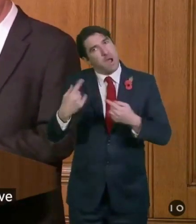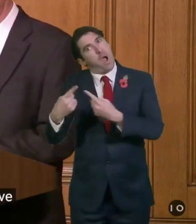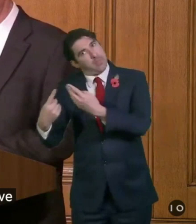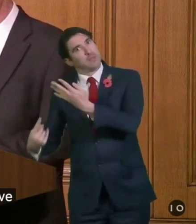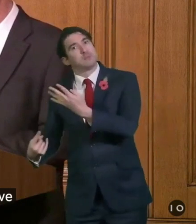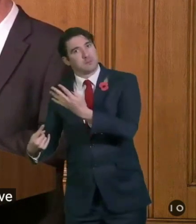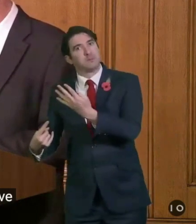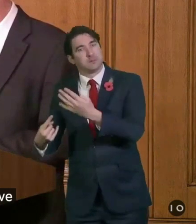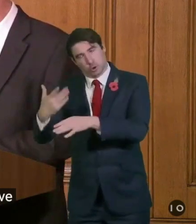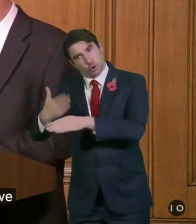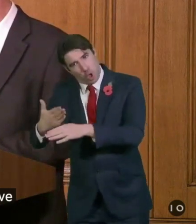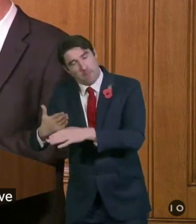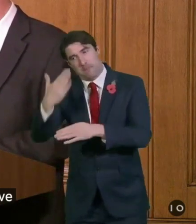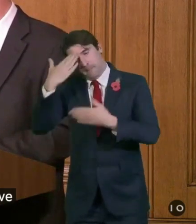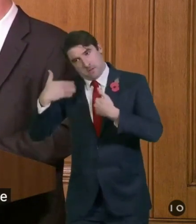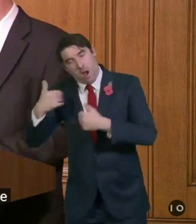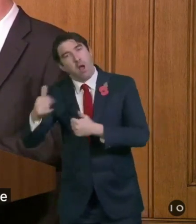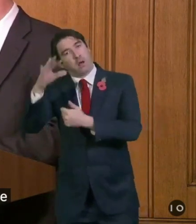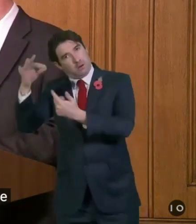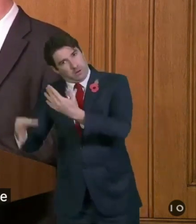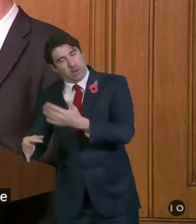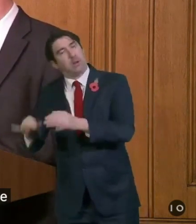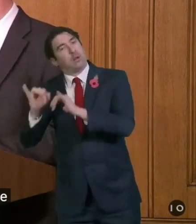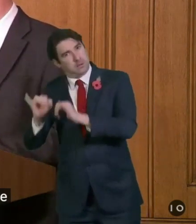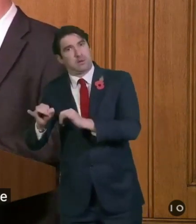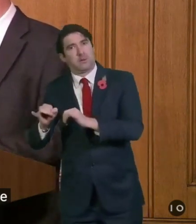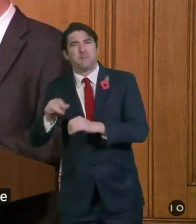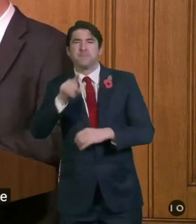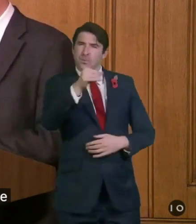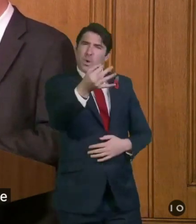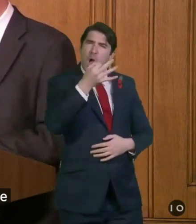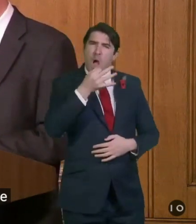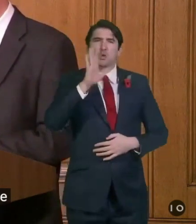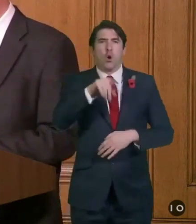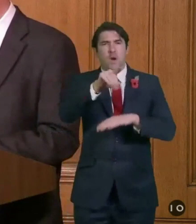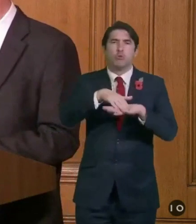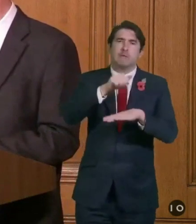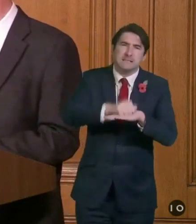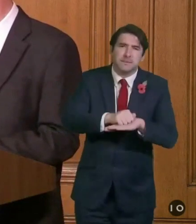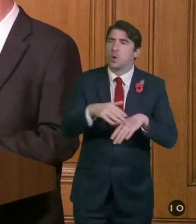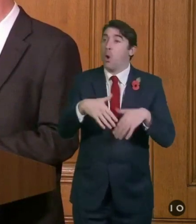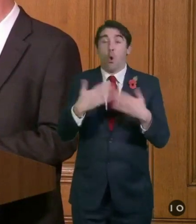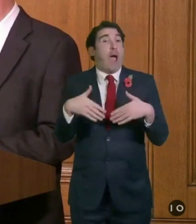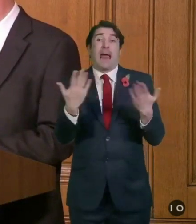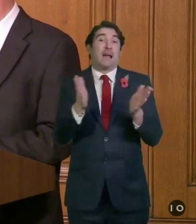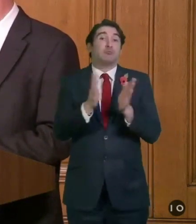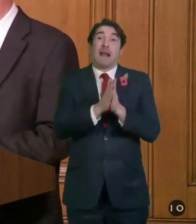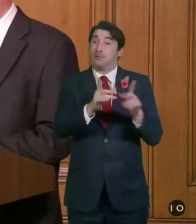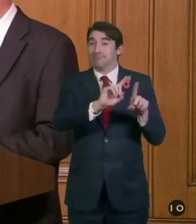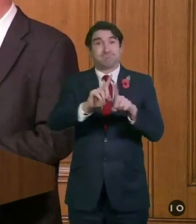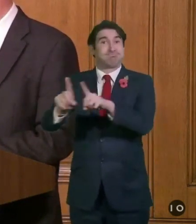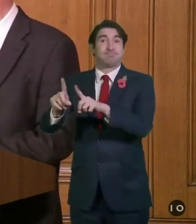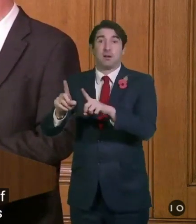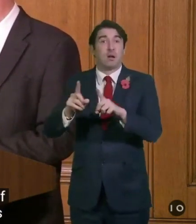festivities, whether it's Christmas or any other religious tradition, we would have a much better chance of doing it with these measures than